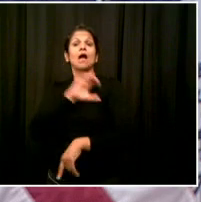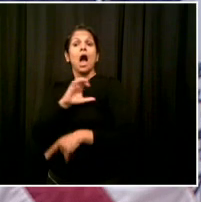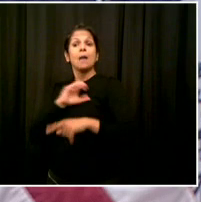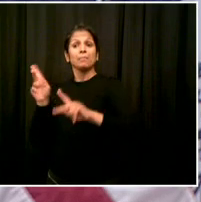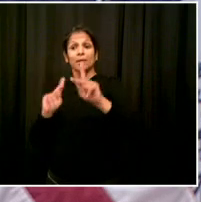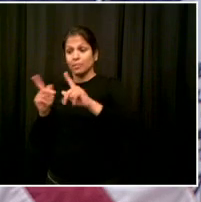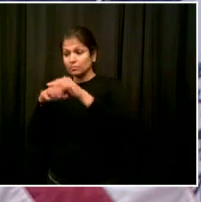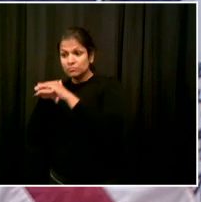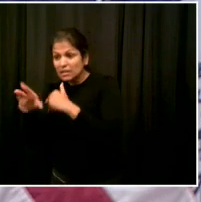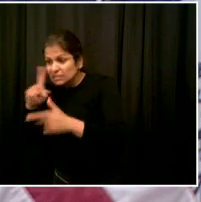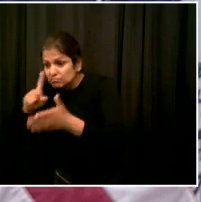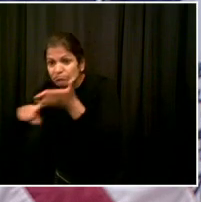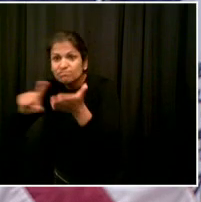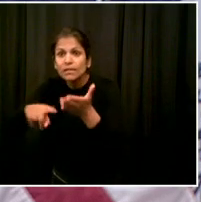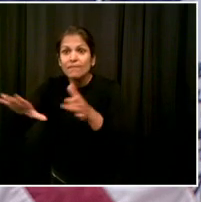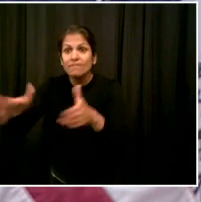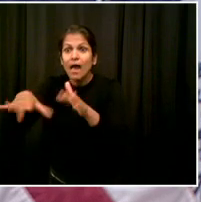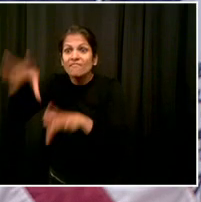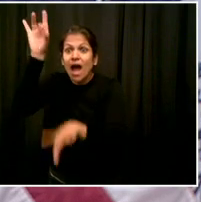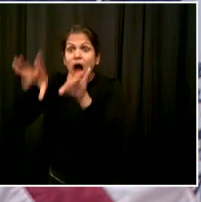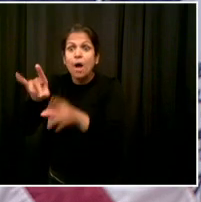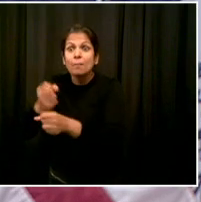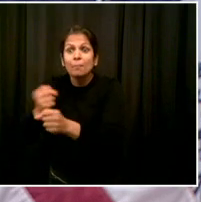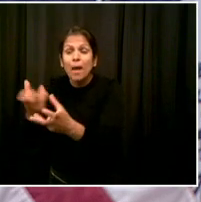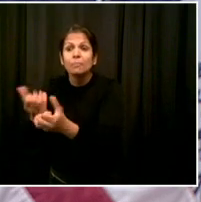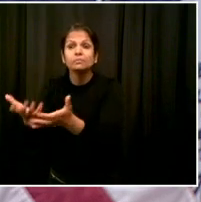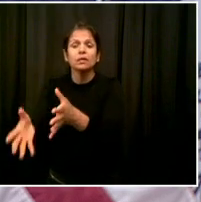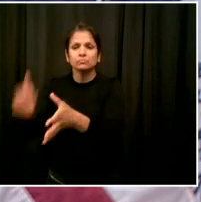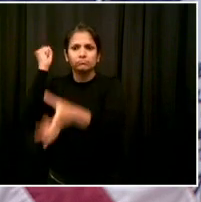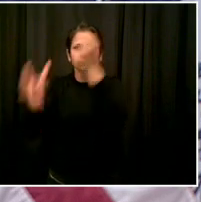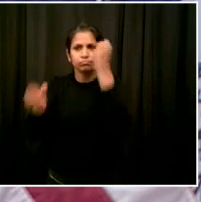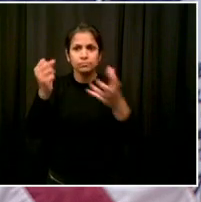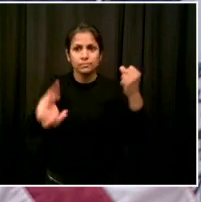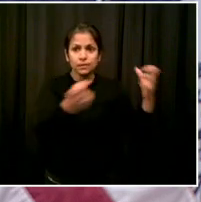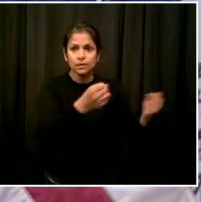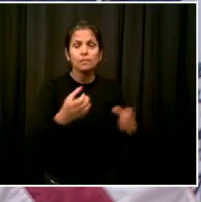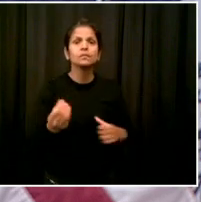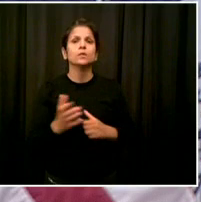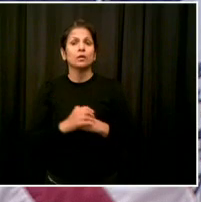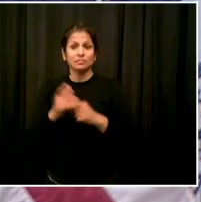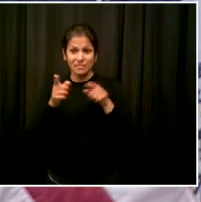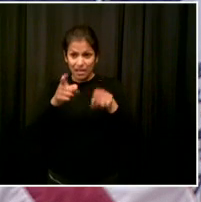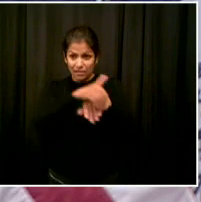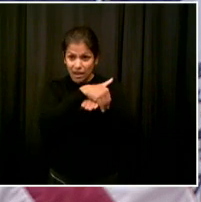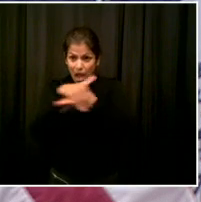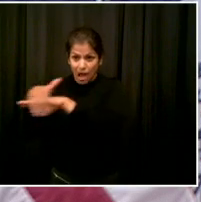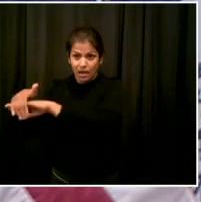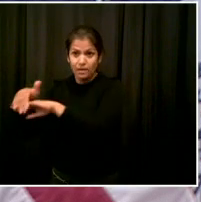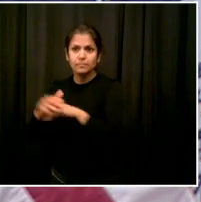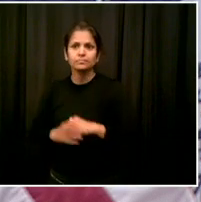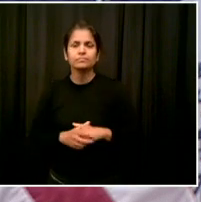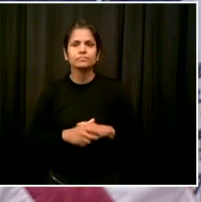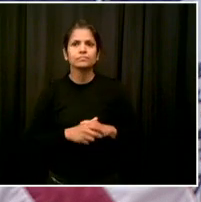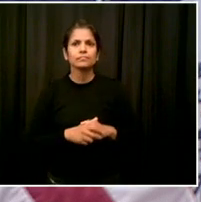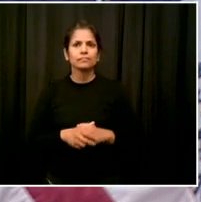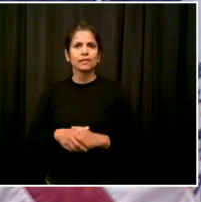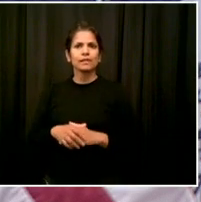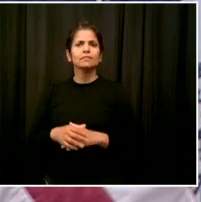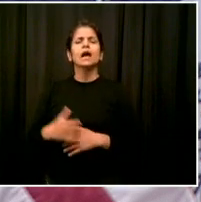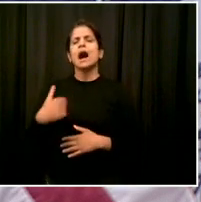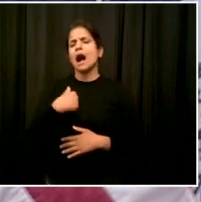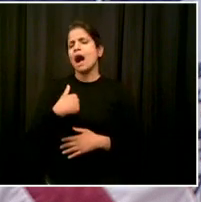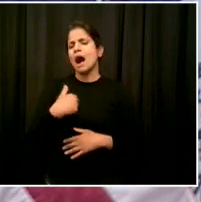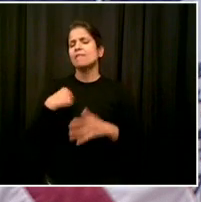and the danger to New Yorkers every night? So, Julia, I'd say a couple things. The most important thing is